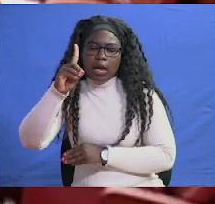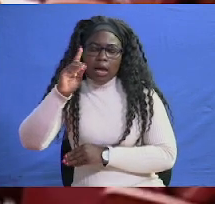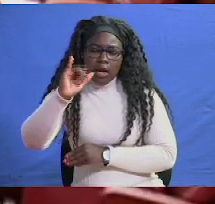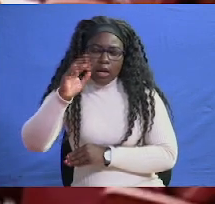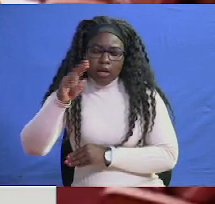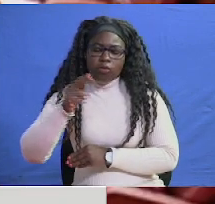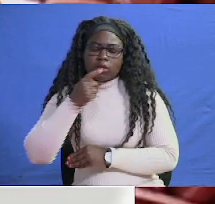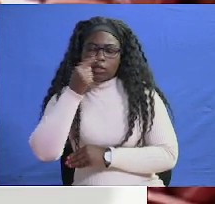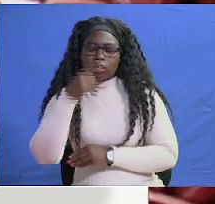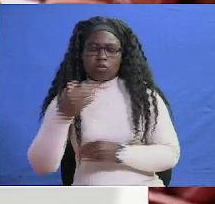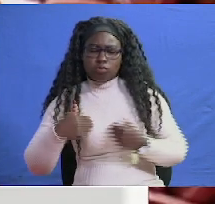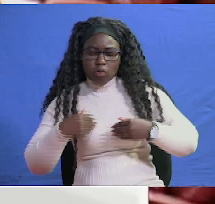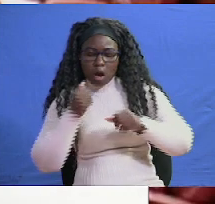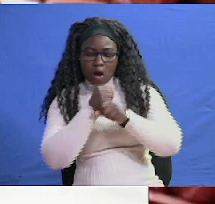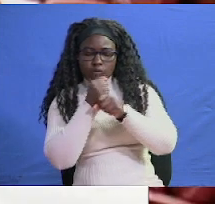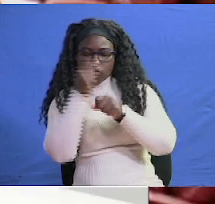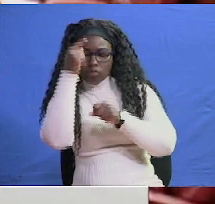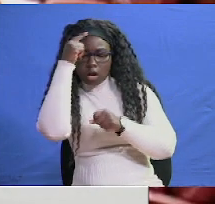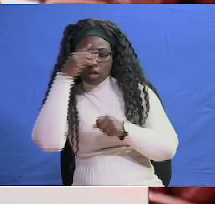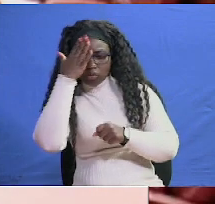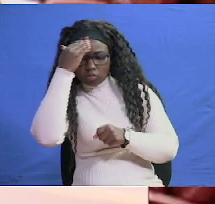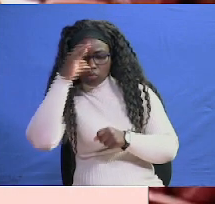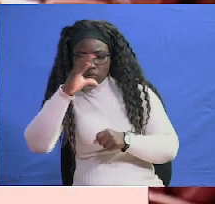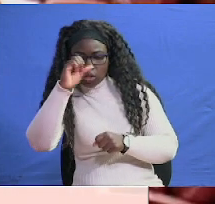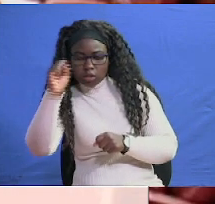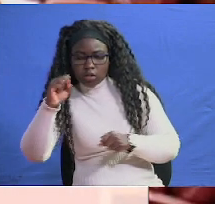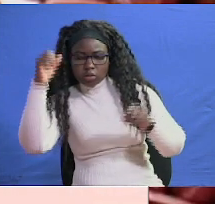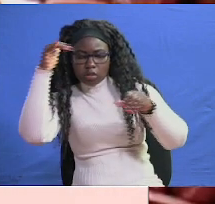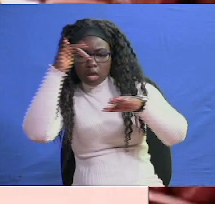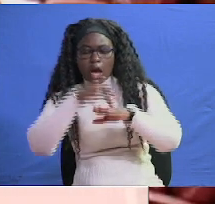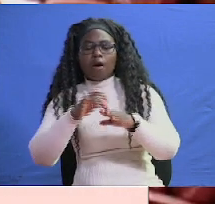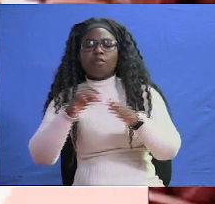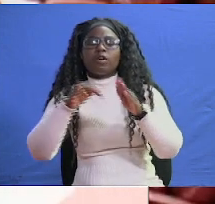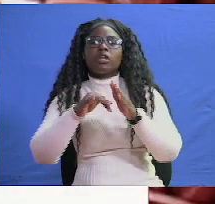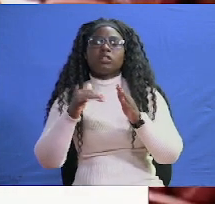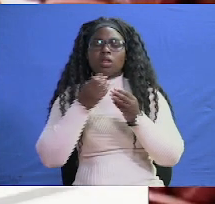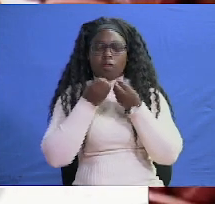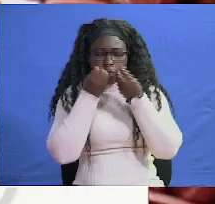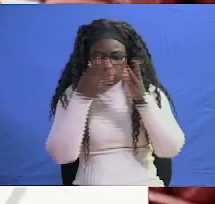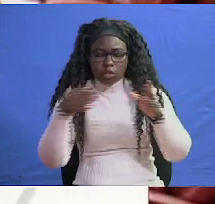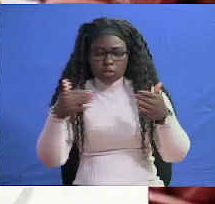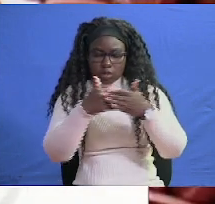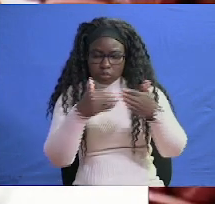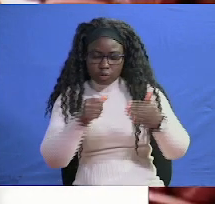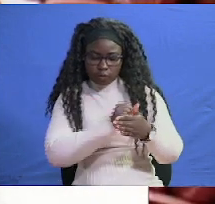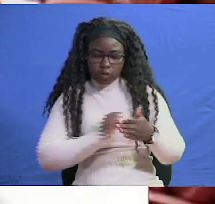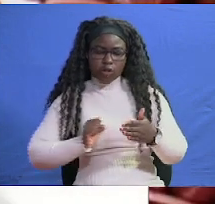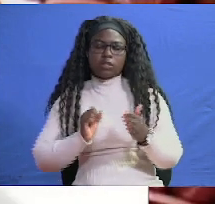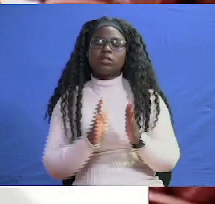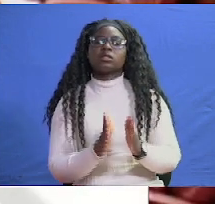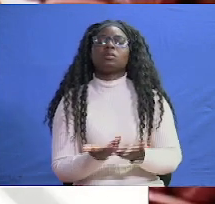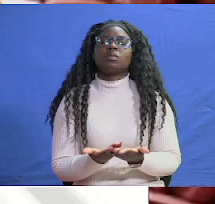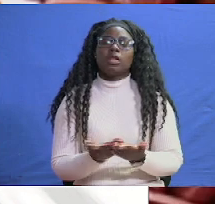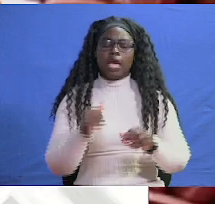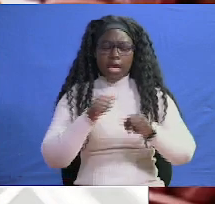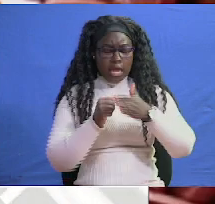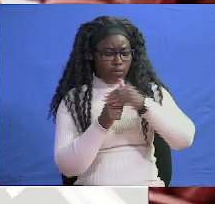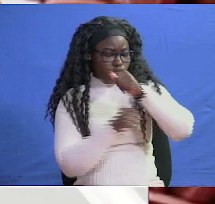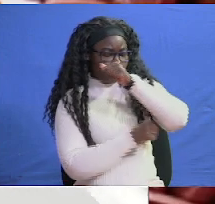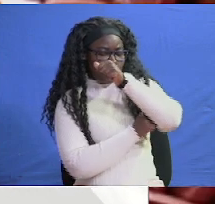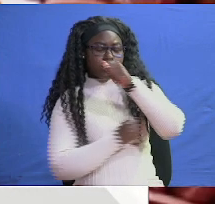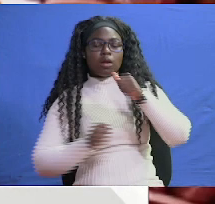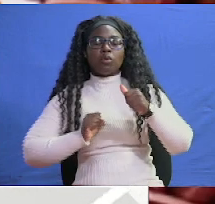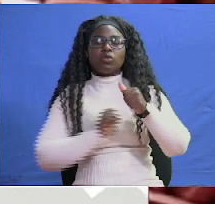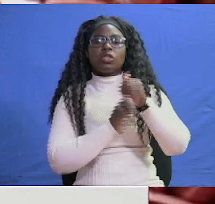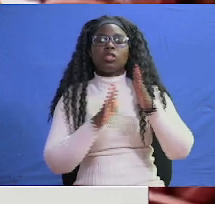action, as he notes that the CS had previously attacked the media before targeting the Senate. In support, the Senate Deputy